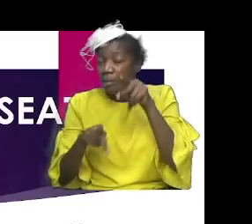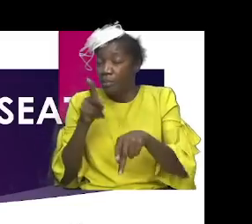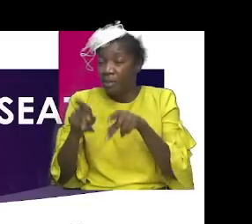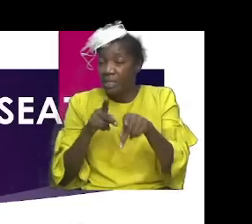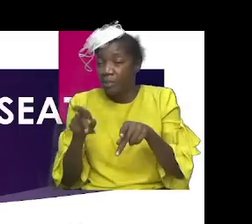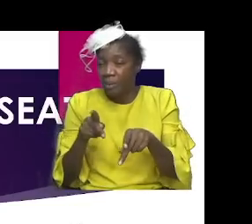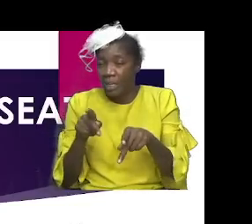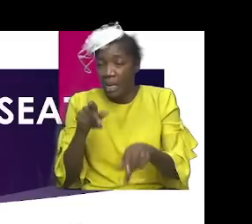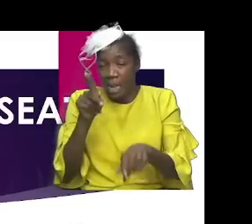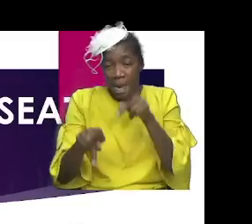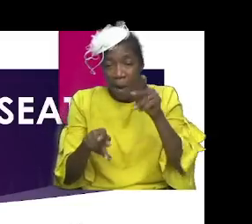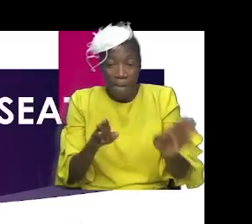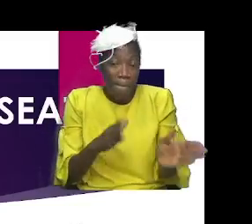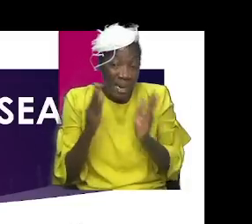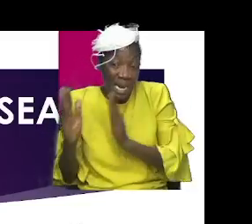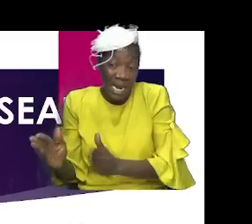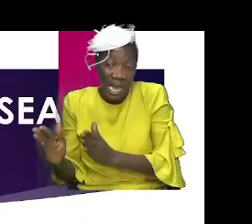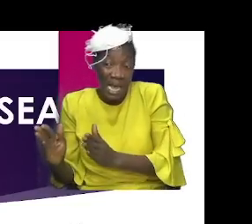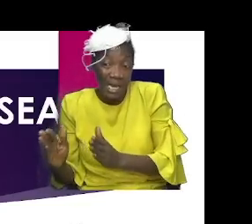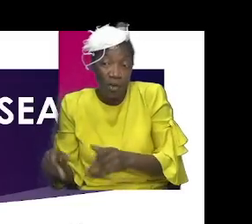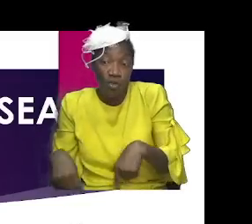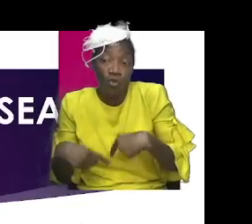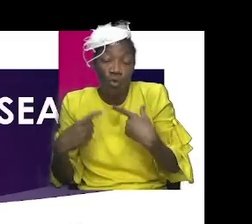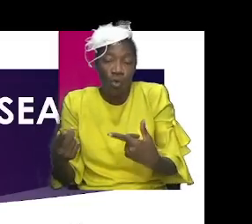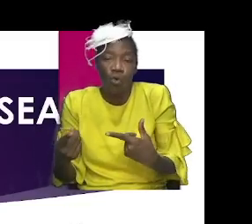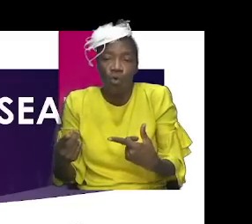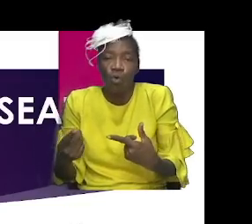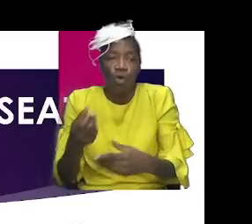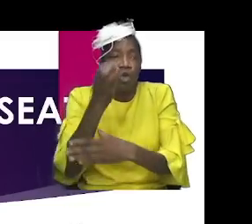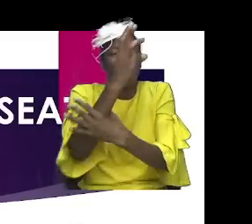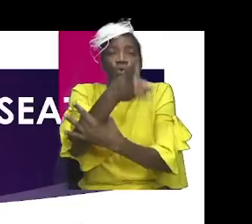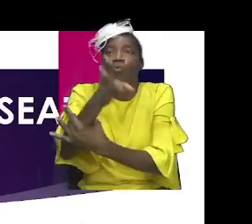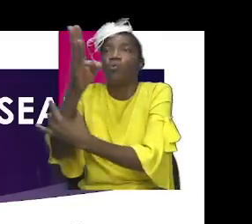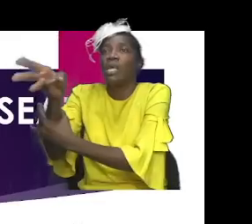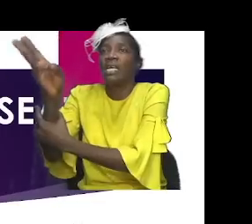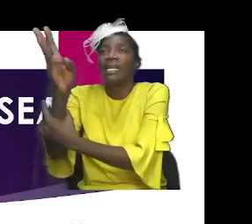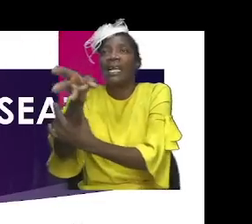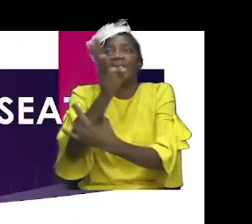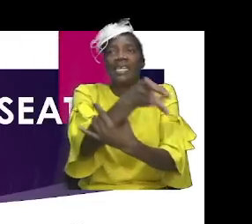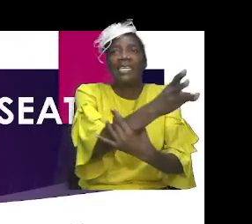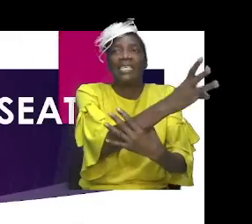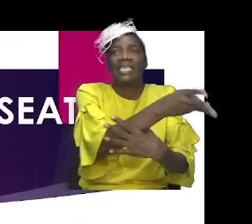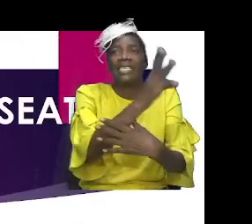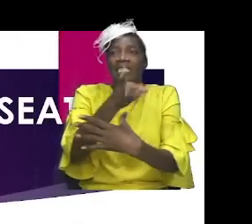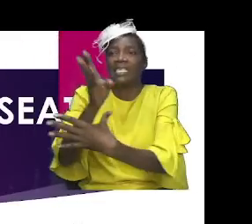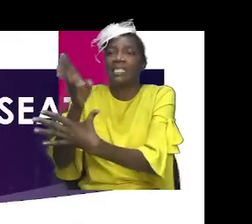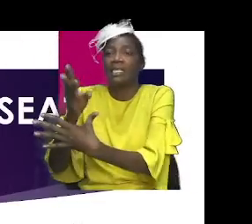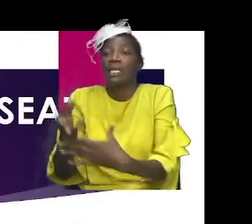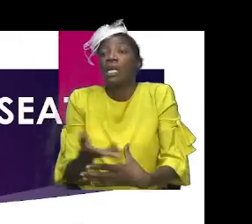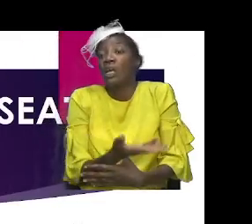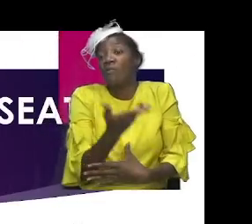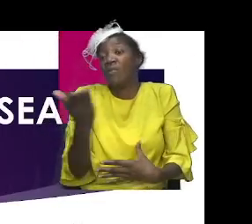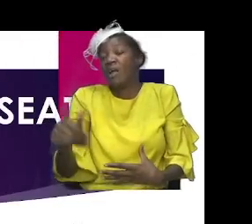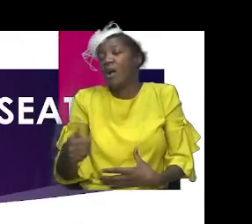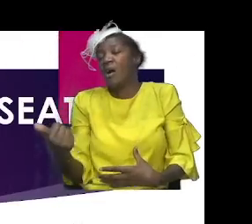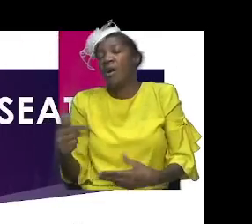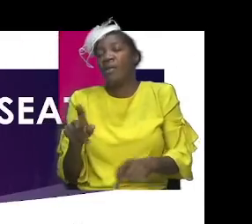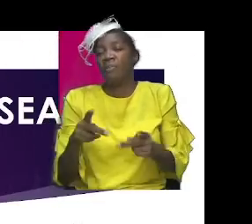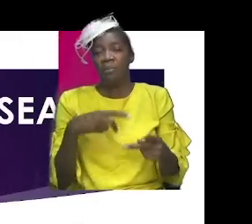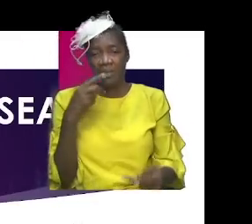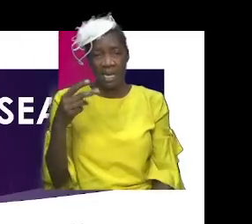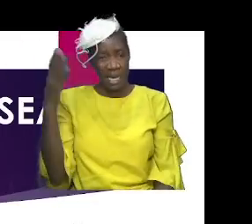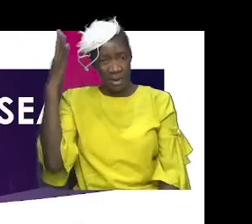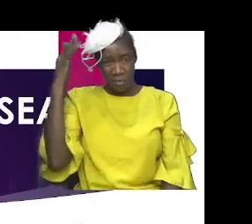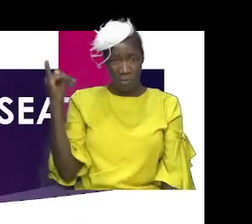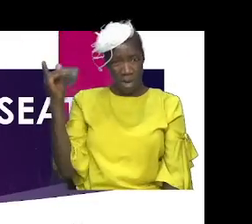go to do track distribution or to do witnessing or something like that, and there are folks that are saying, why are they